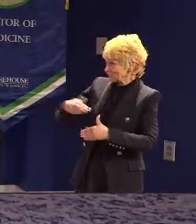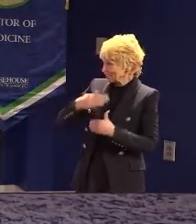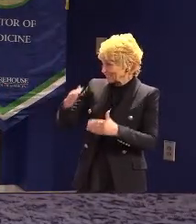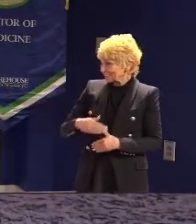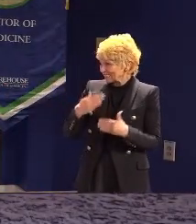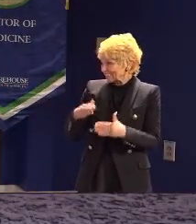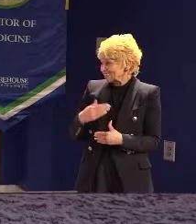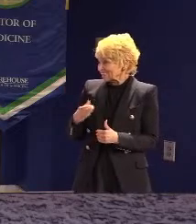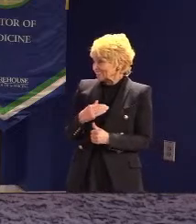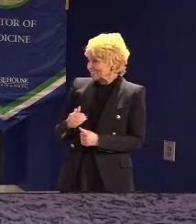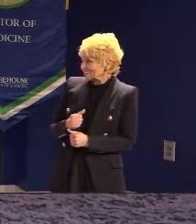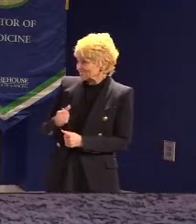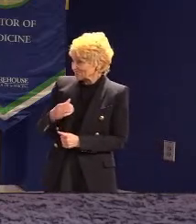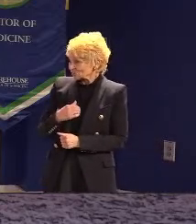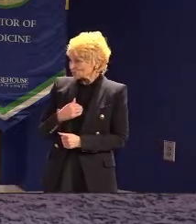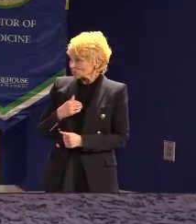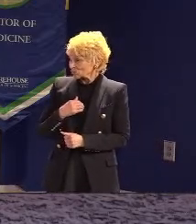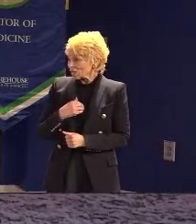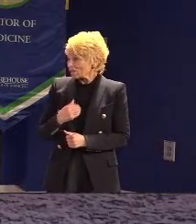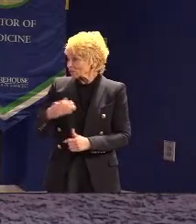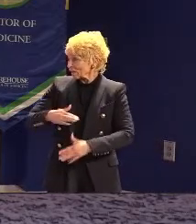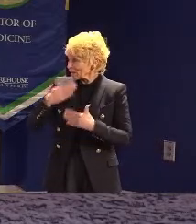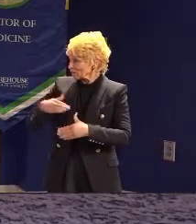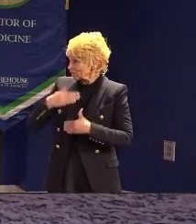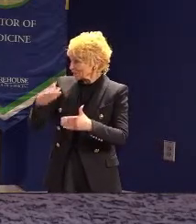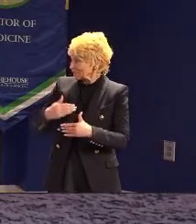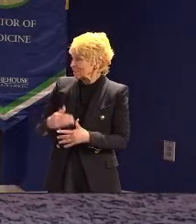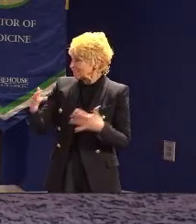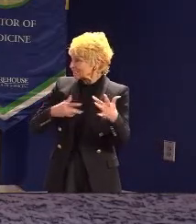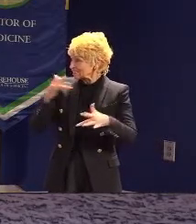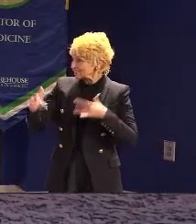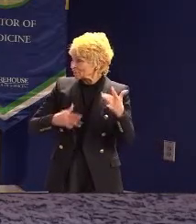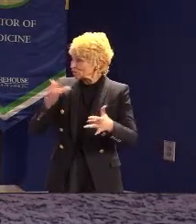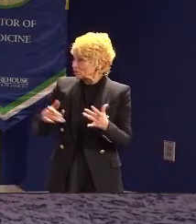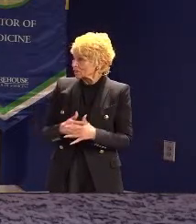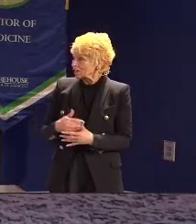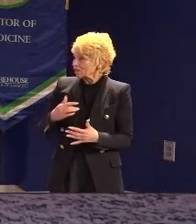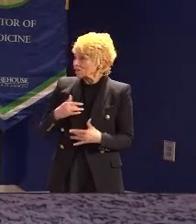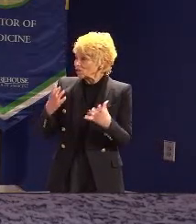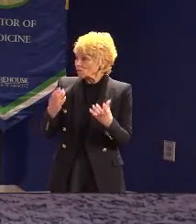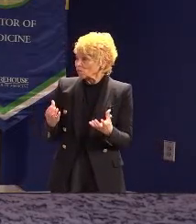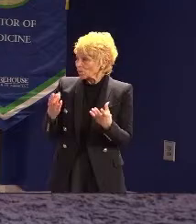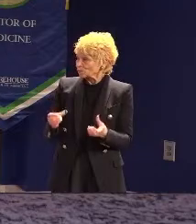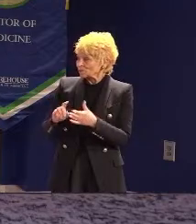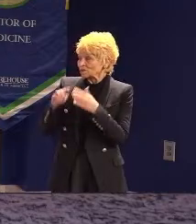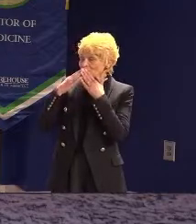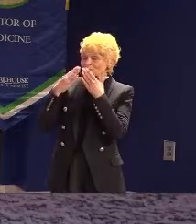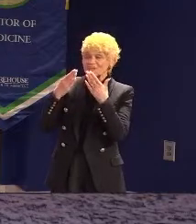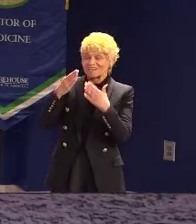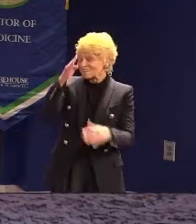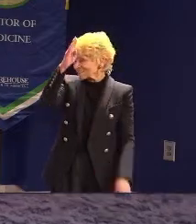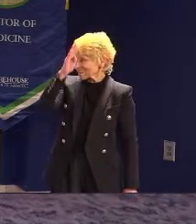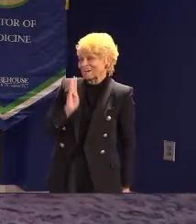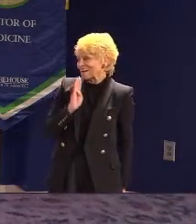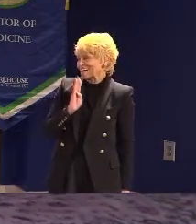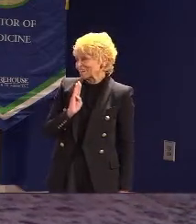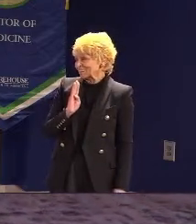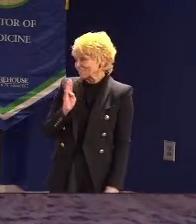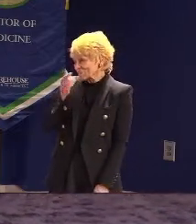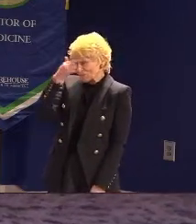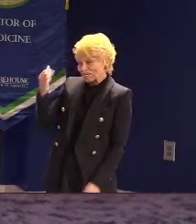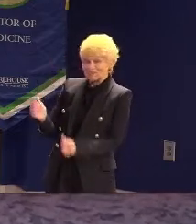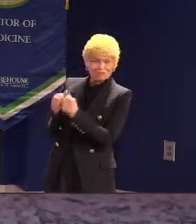All right, y'all cutting into my 60 seconds. Okay. I want to thank first and foremost God, because without